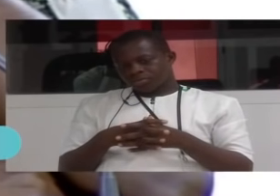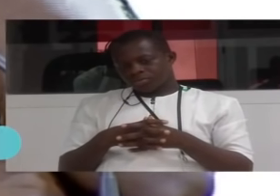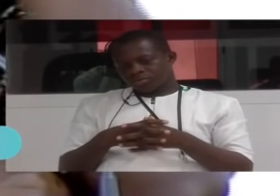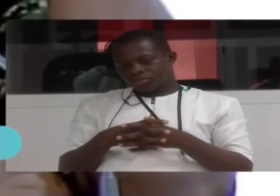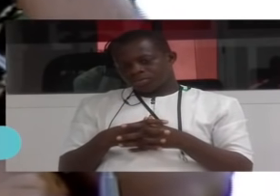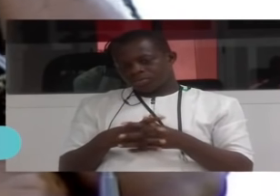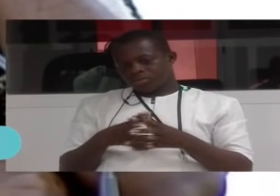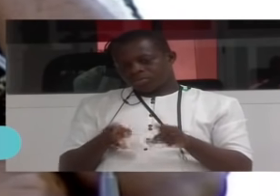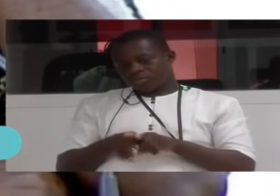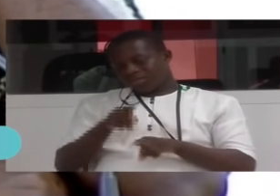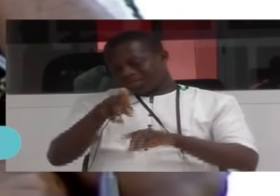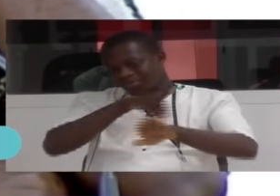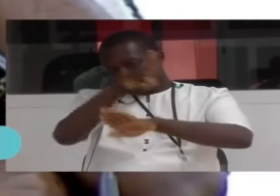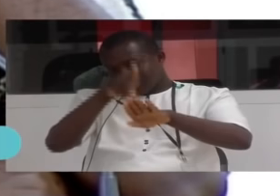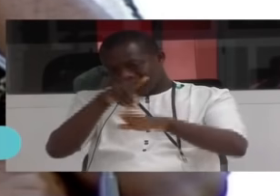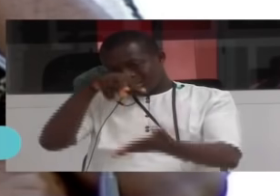Fofu dal bañ fa don taxaw